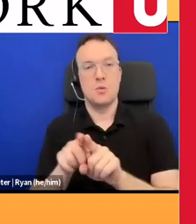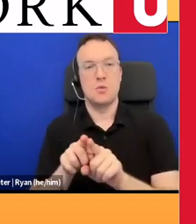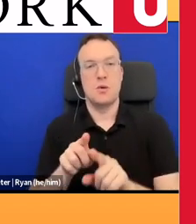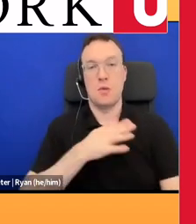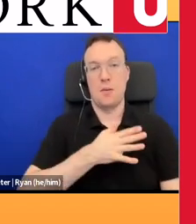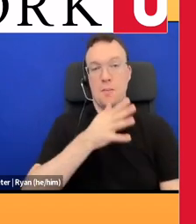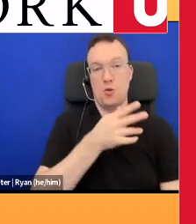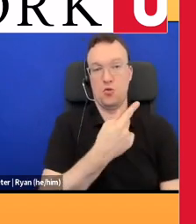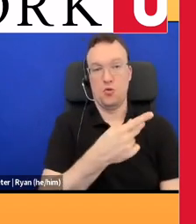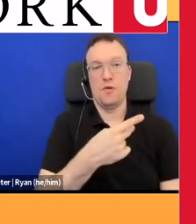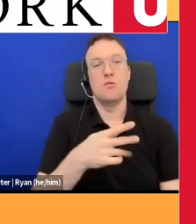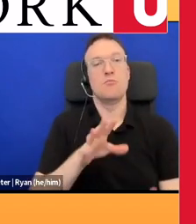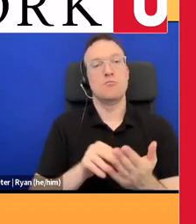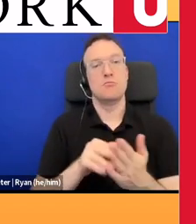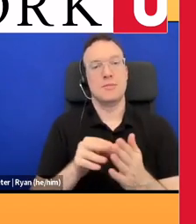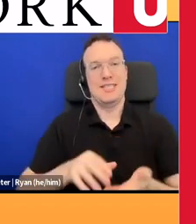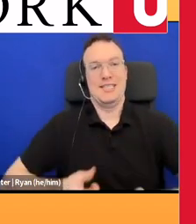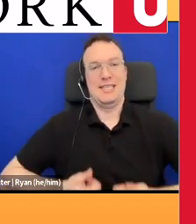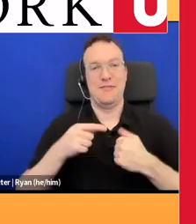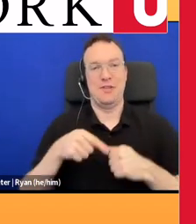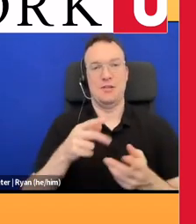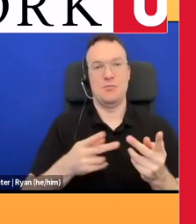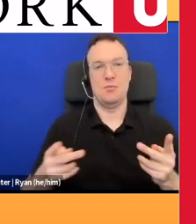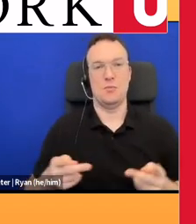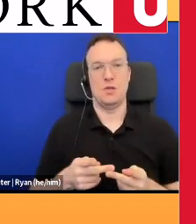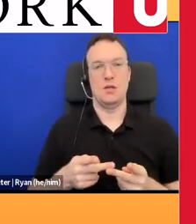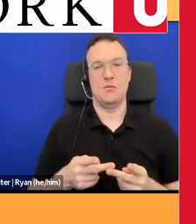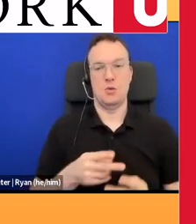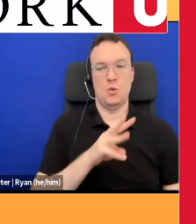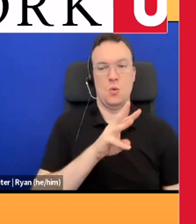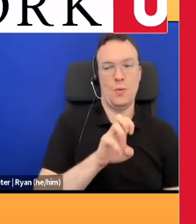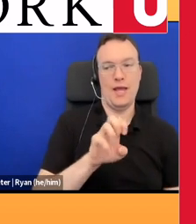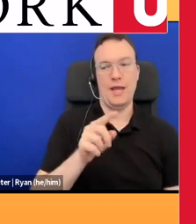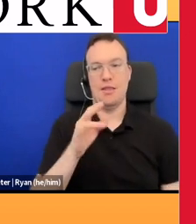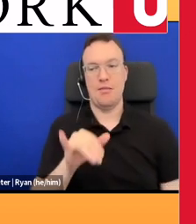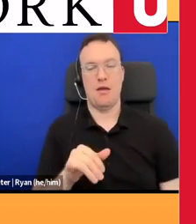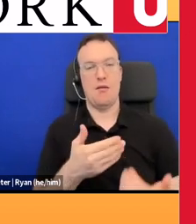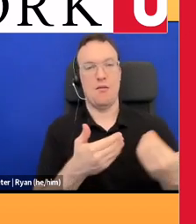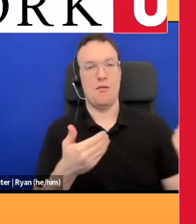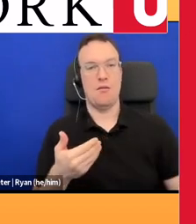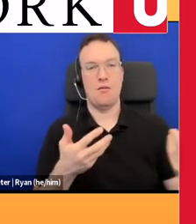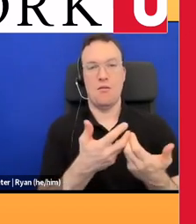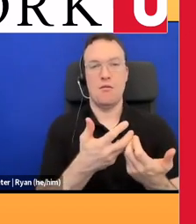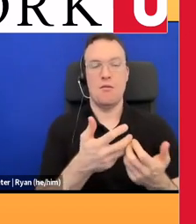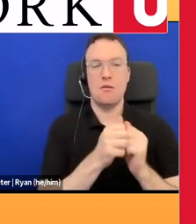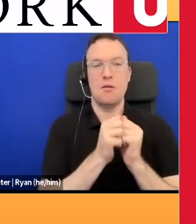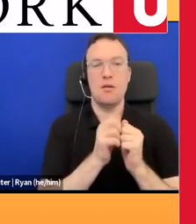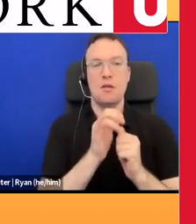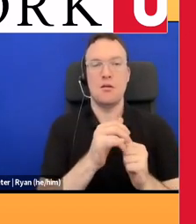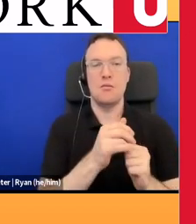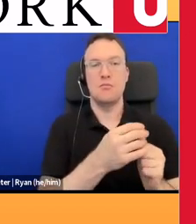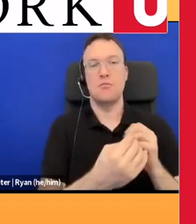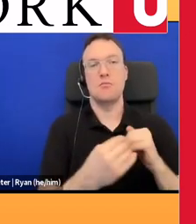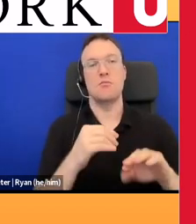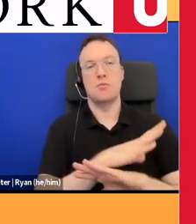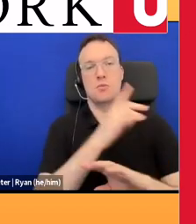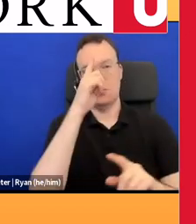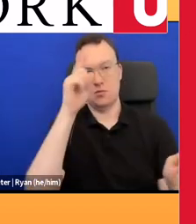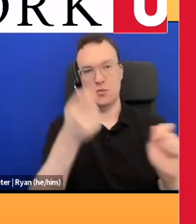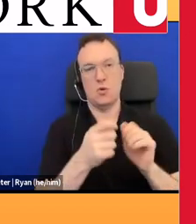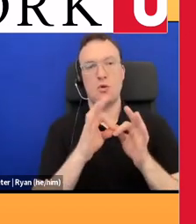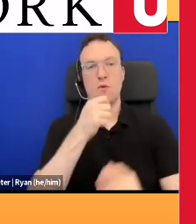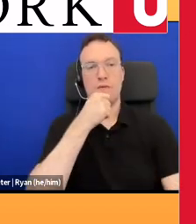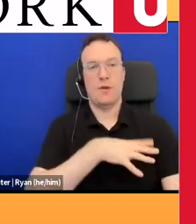mother and I have learned to live in the space between the we and the they. And it is that space that has led her to change her mind about